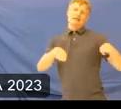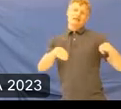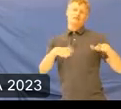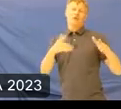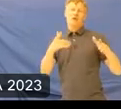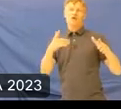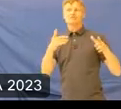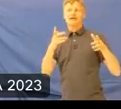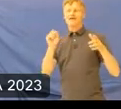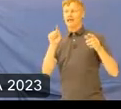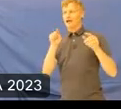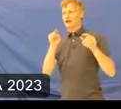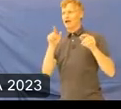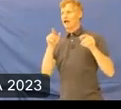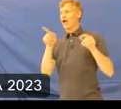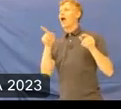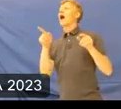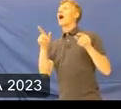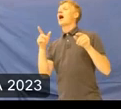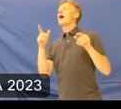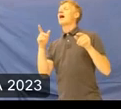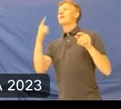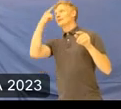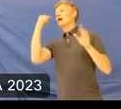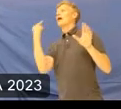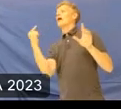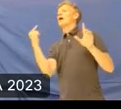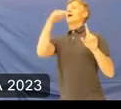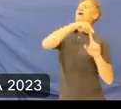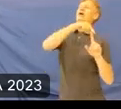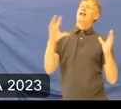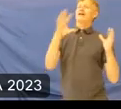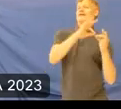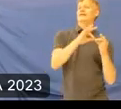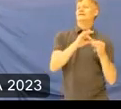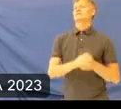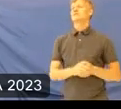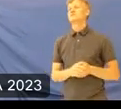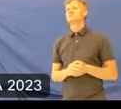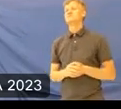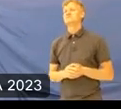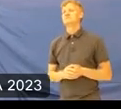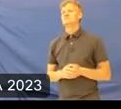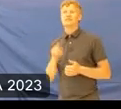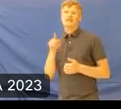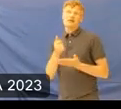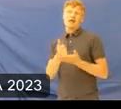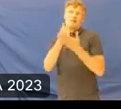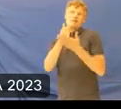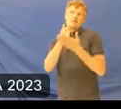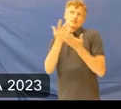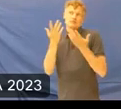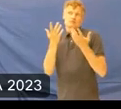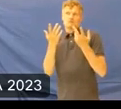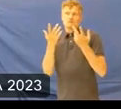inferences. So that'll give us a huge range of additional meanings that we can slip past this bottleneck. Now,